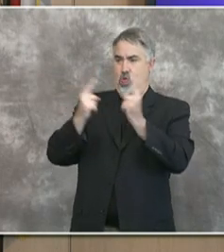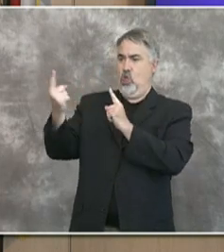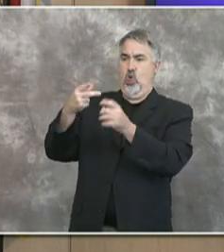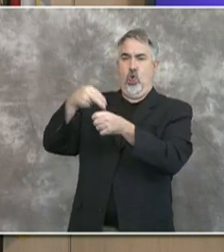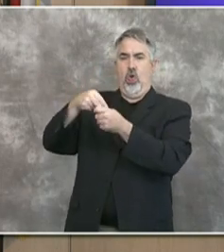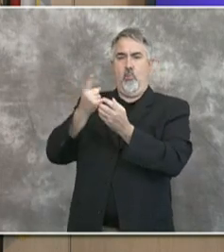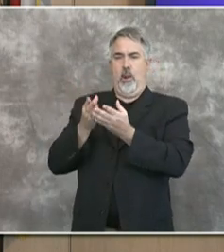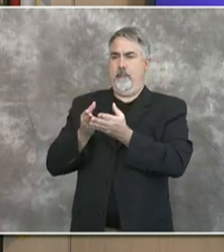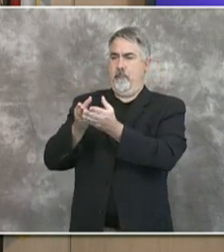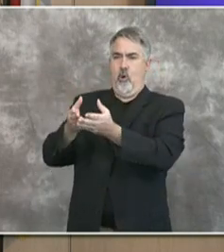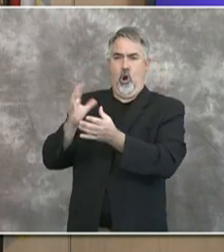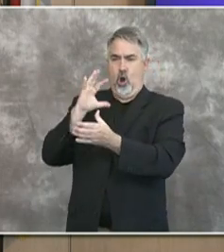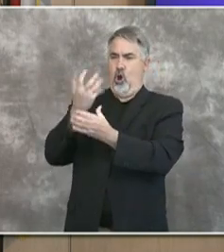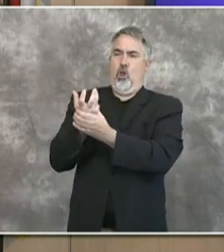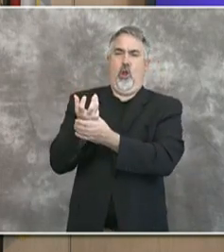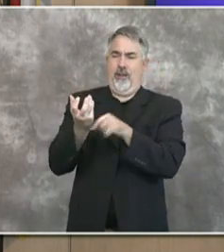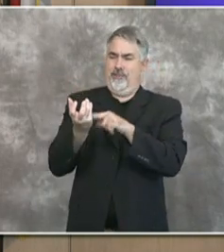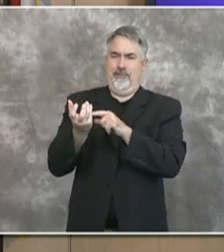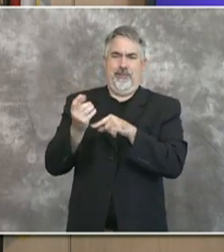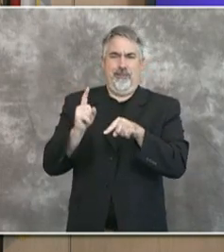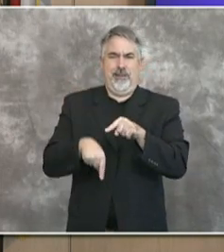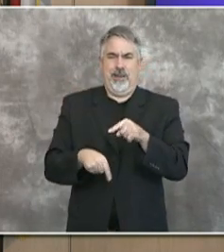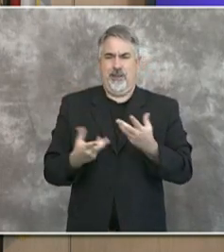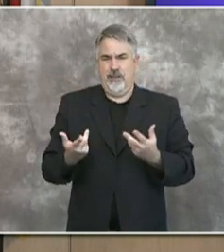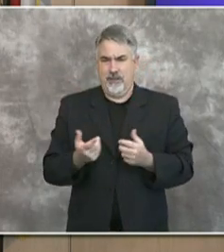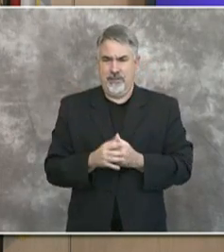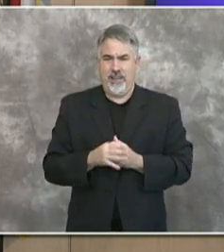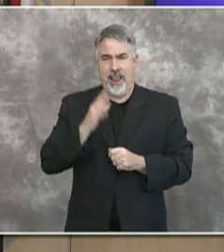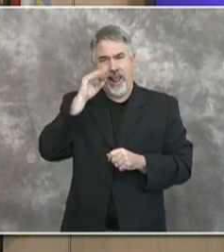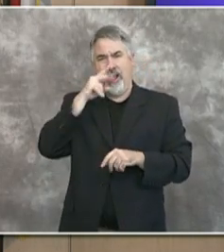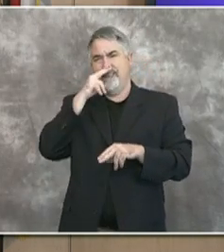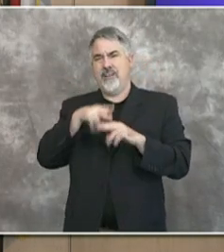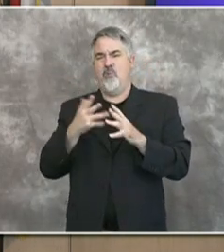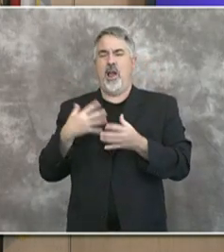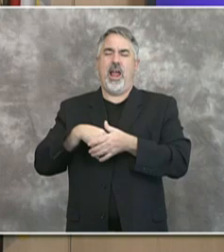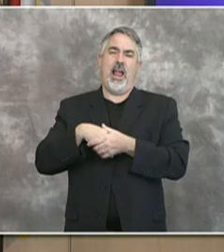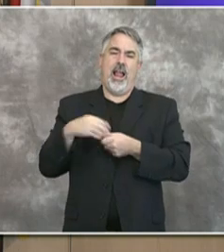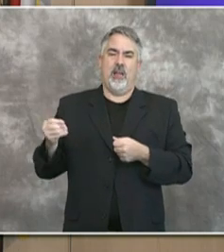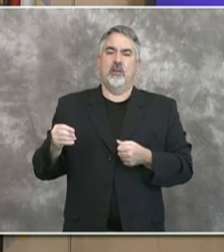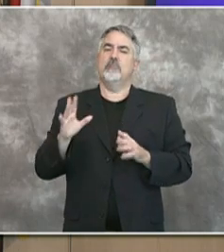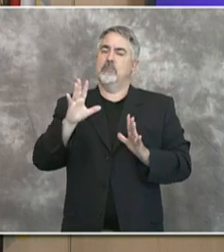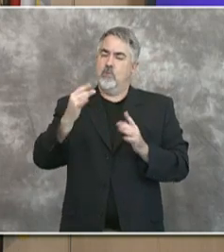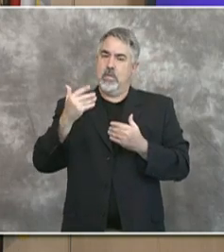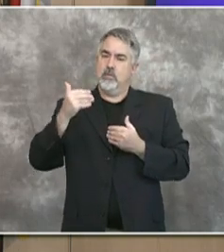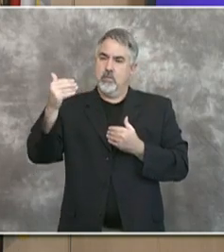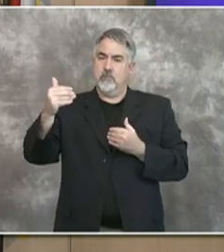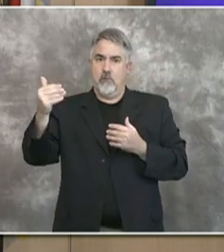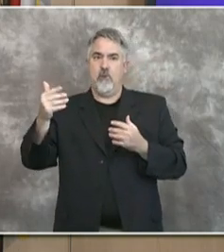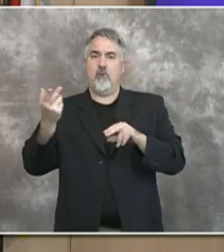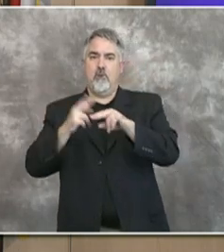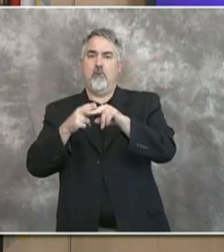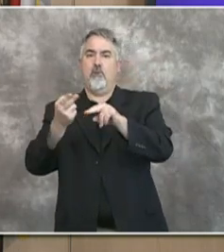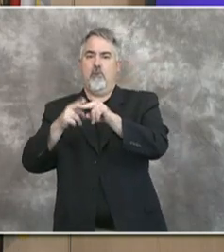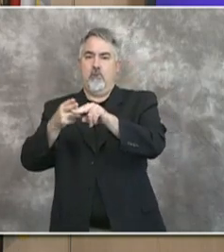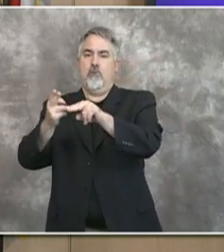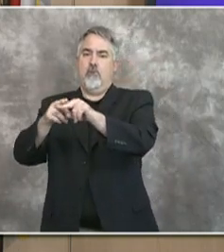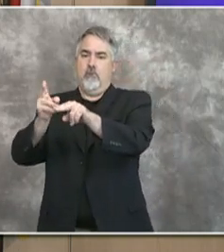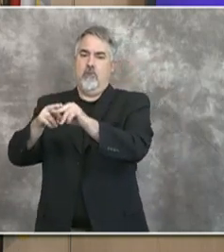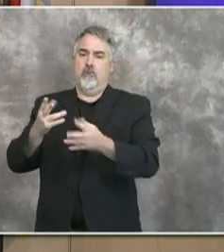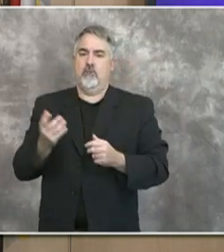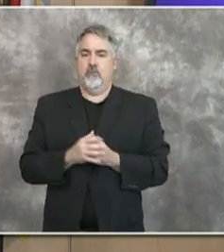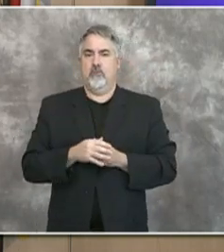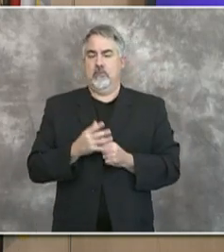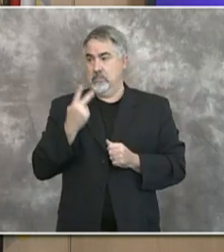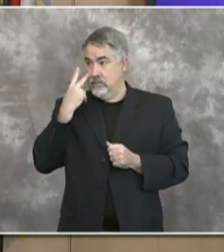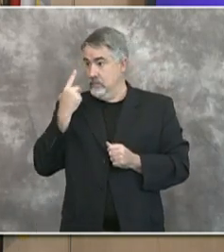to recreationally boat, and we do plan to include it in the next phase and step at such time that the conditions on the ground warrant that be